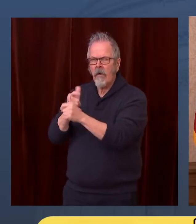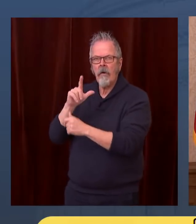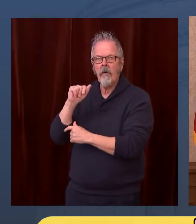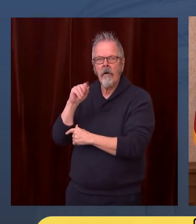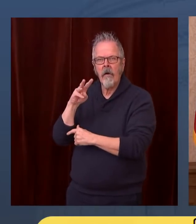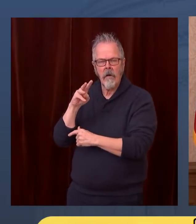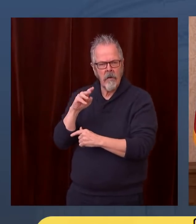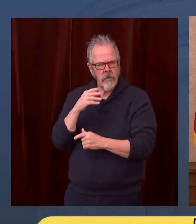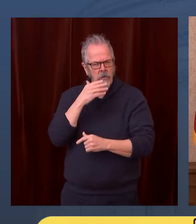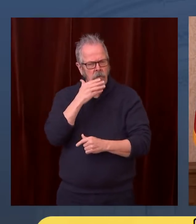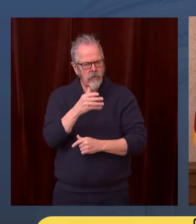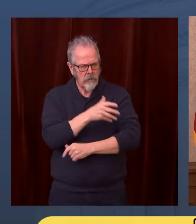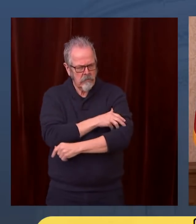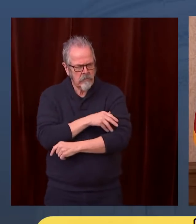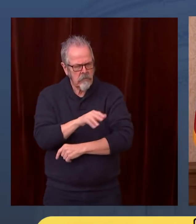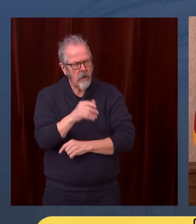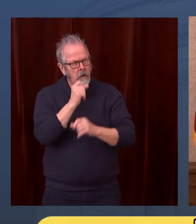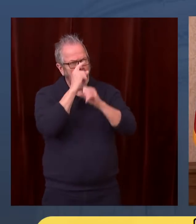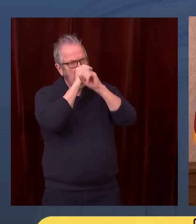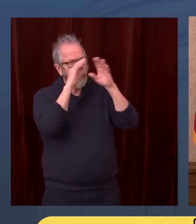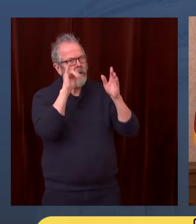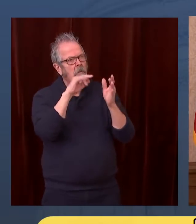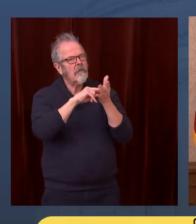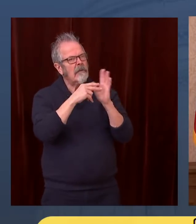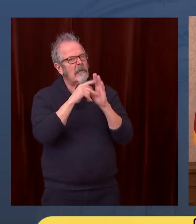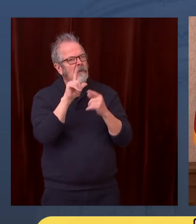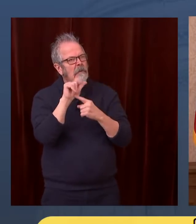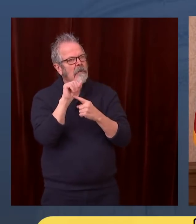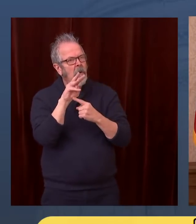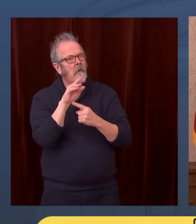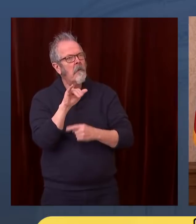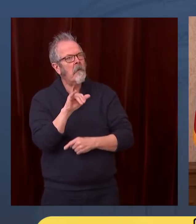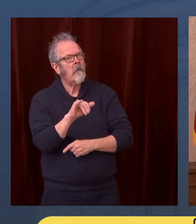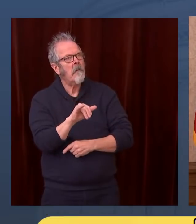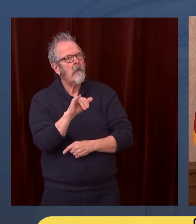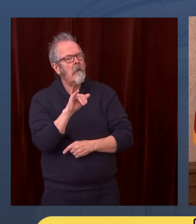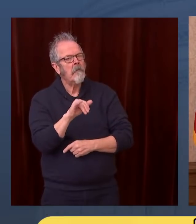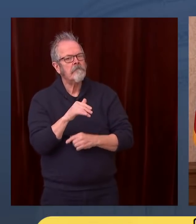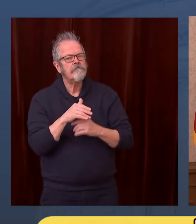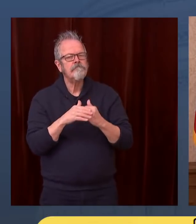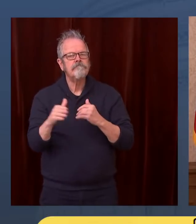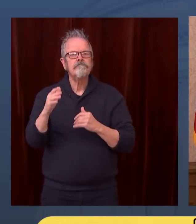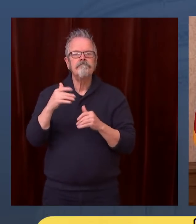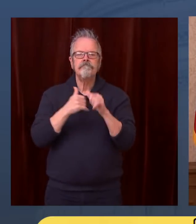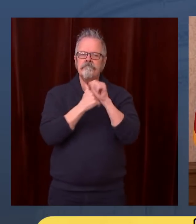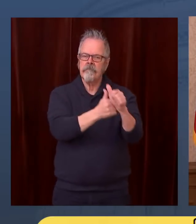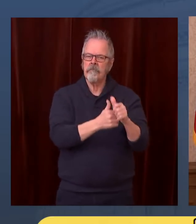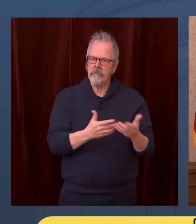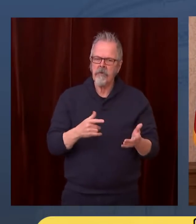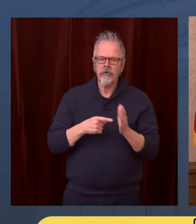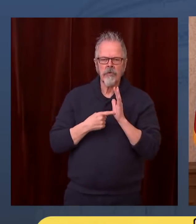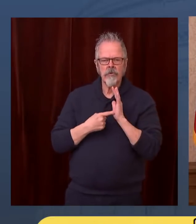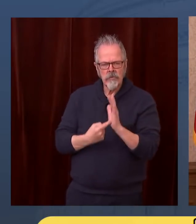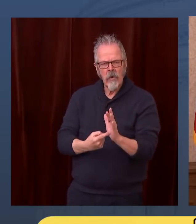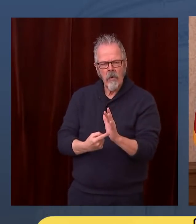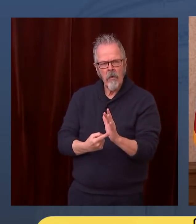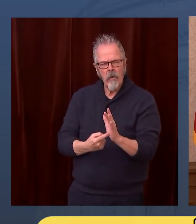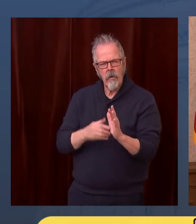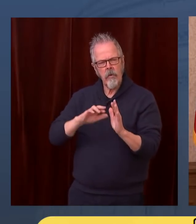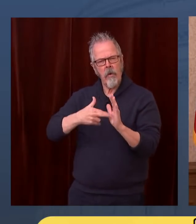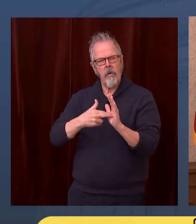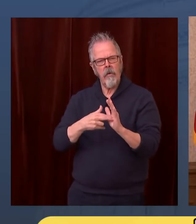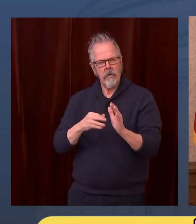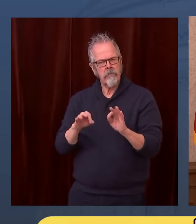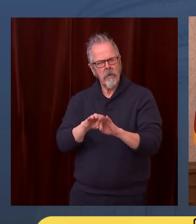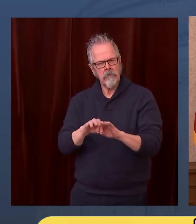hope ultimately educators will want to share with their students, that even if we have disagreements, we follow the law. And I